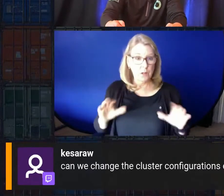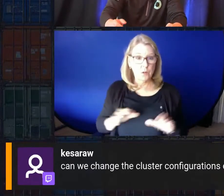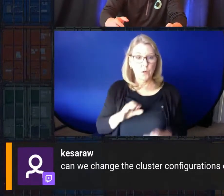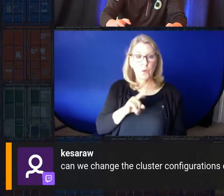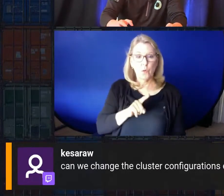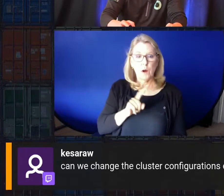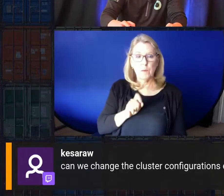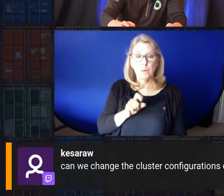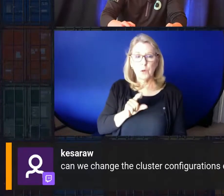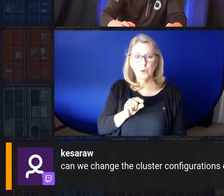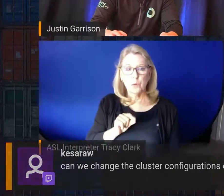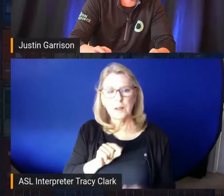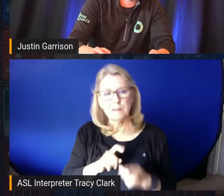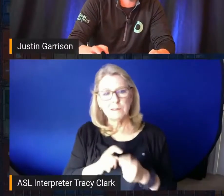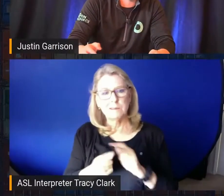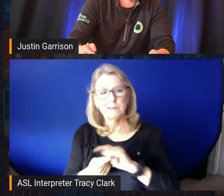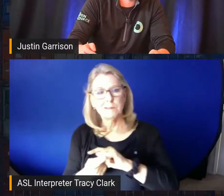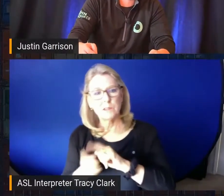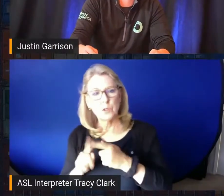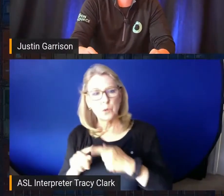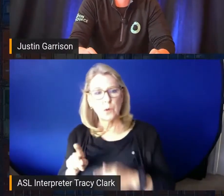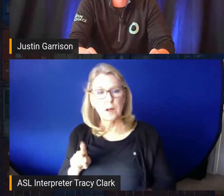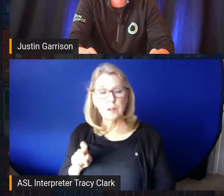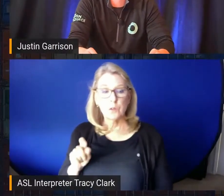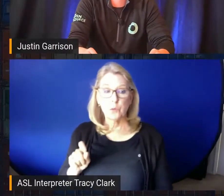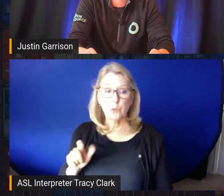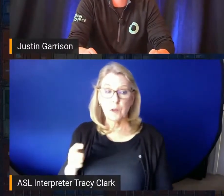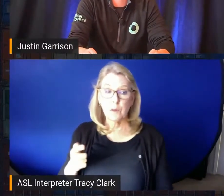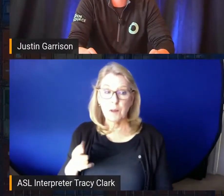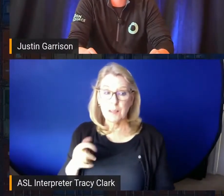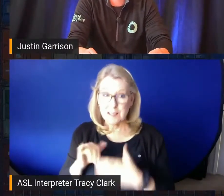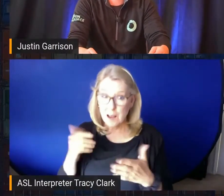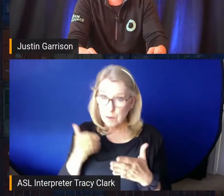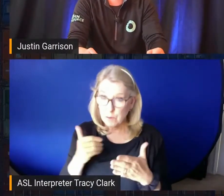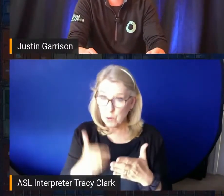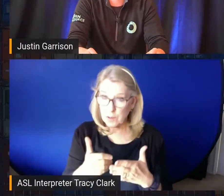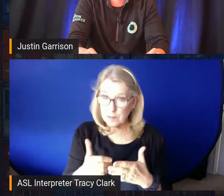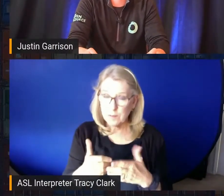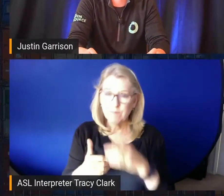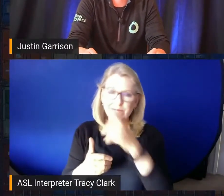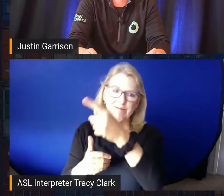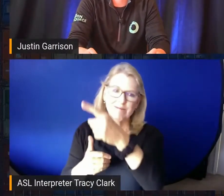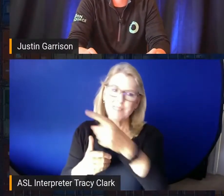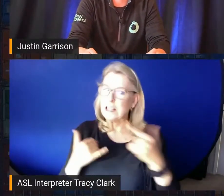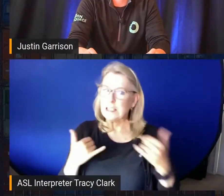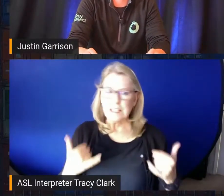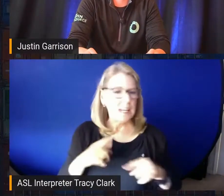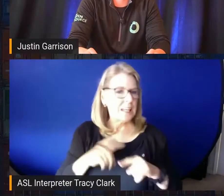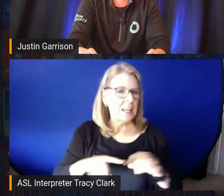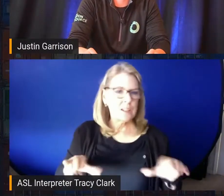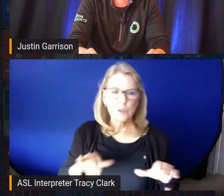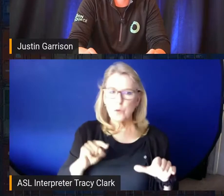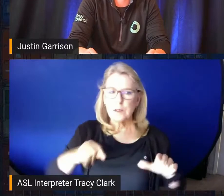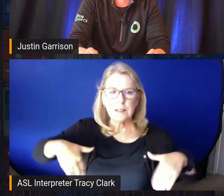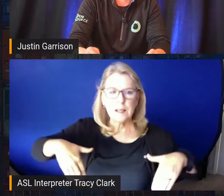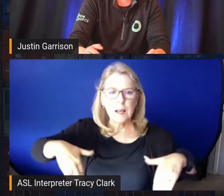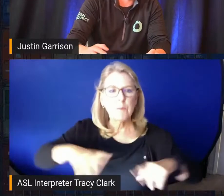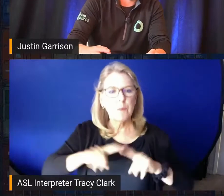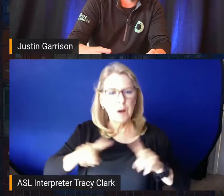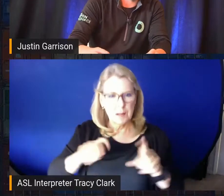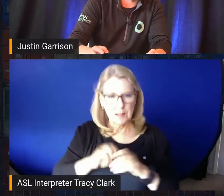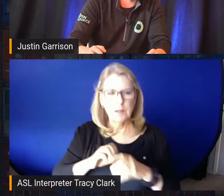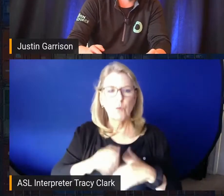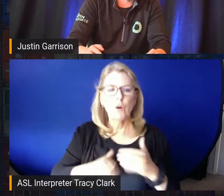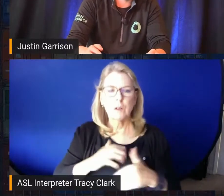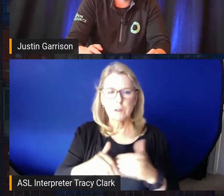coming? What's that story? So so today we can't do that yet, but it's in the works. It's coming.